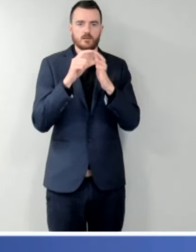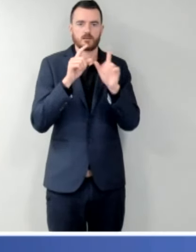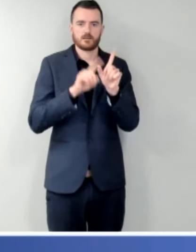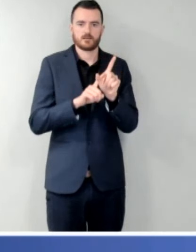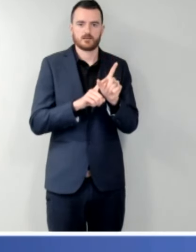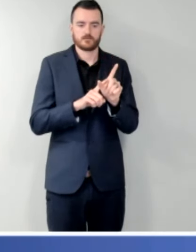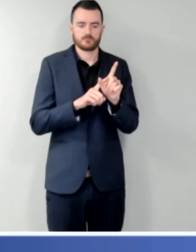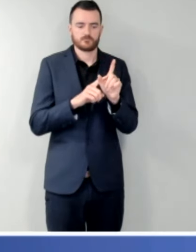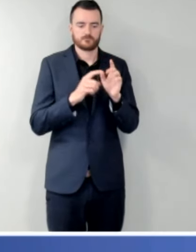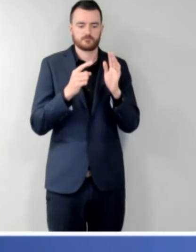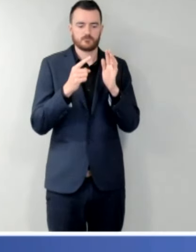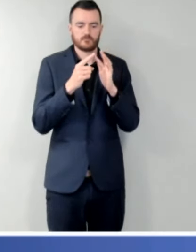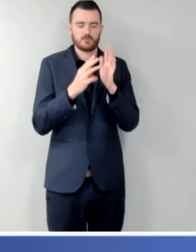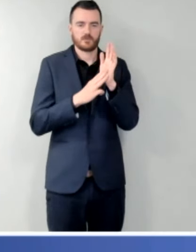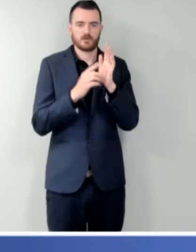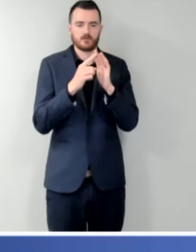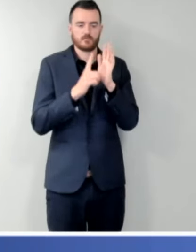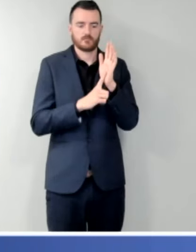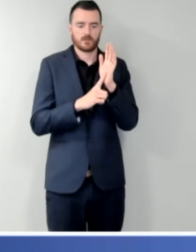Emil Mahler,